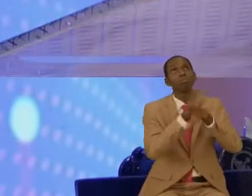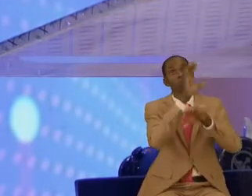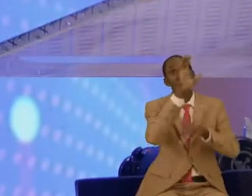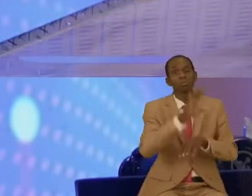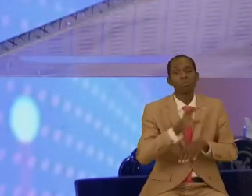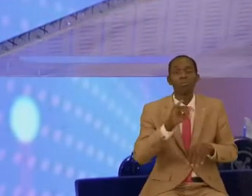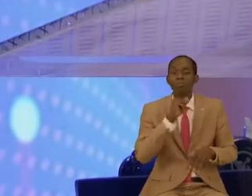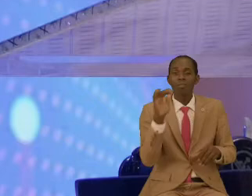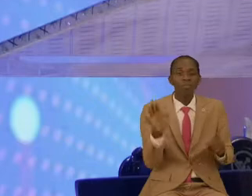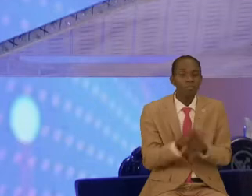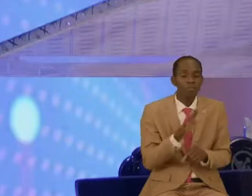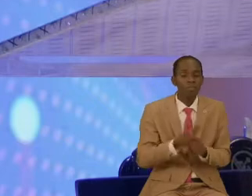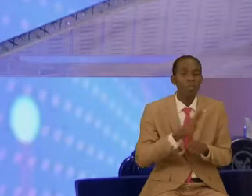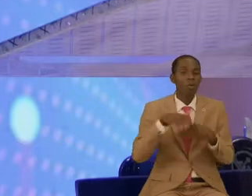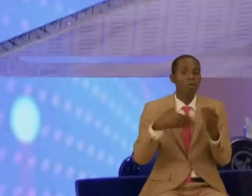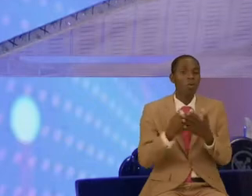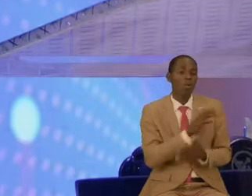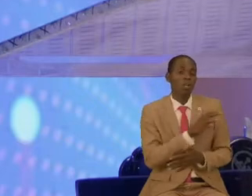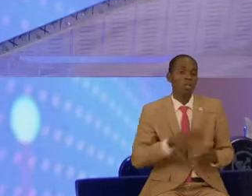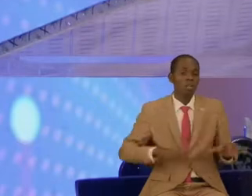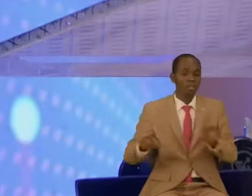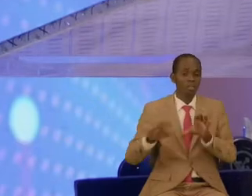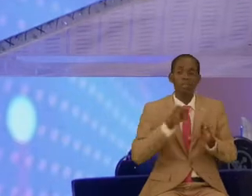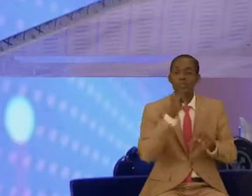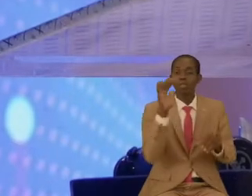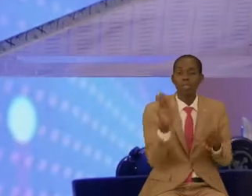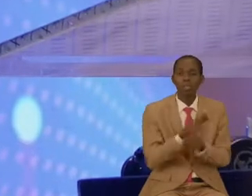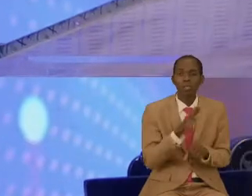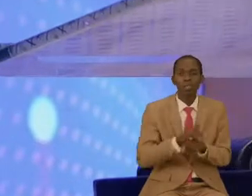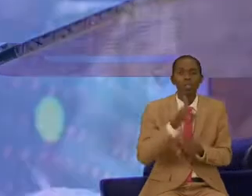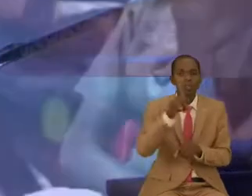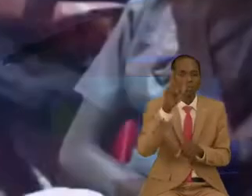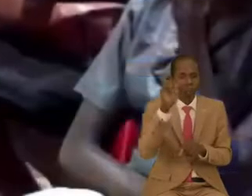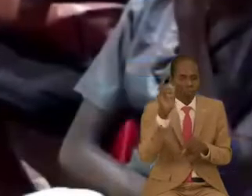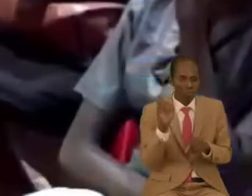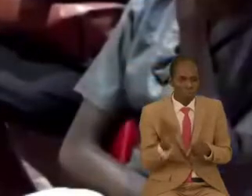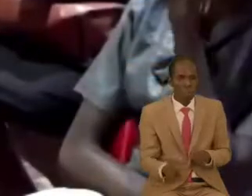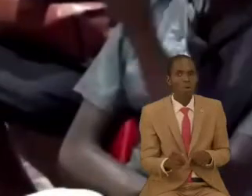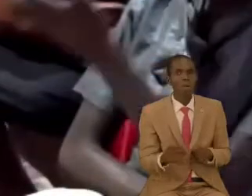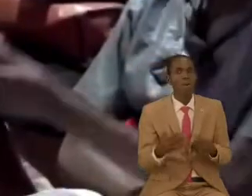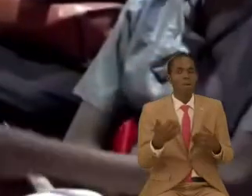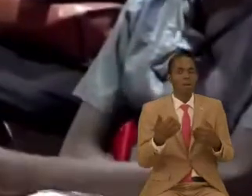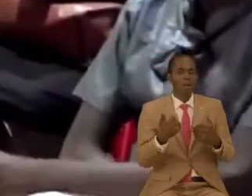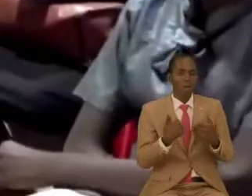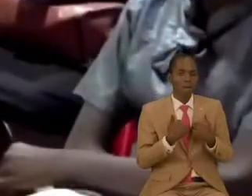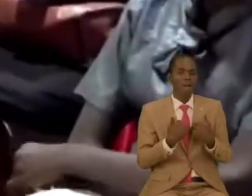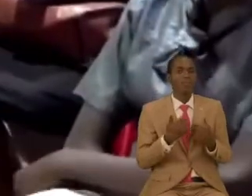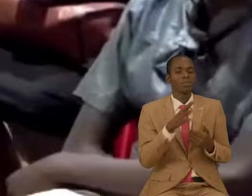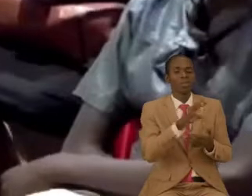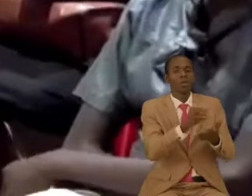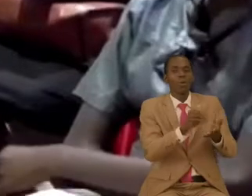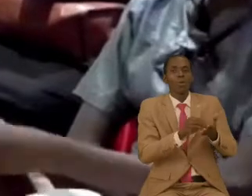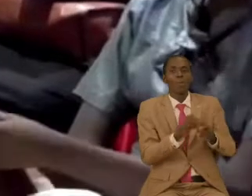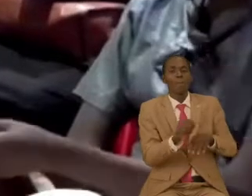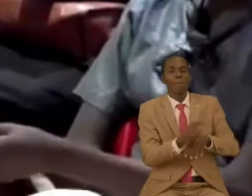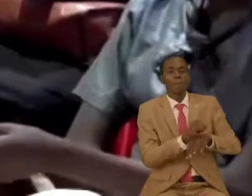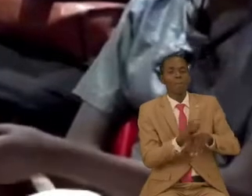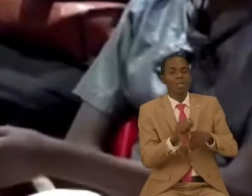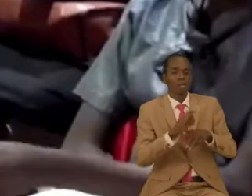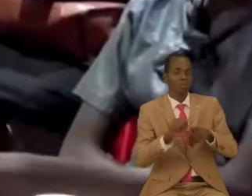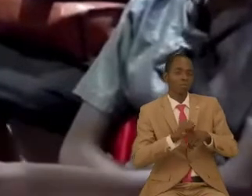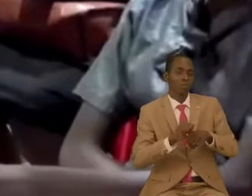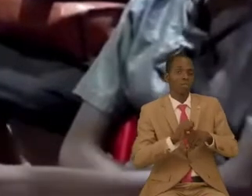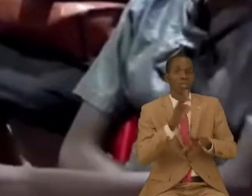that Christ has done is not enough, you must add their dogma if you are going to